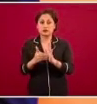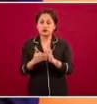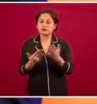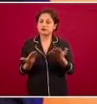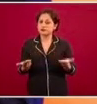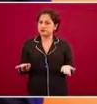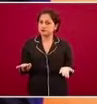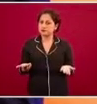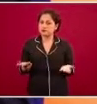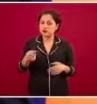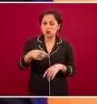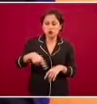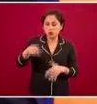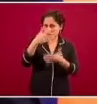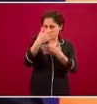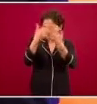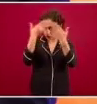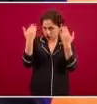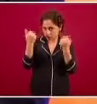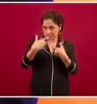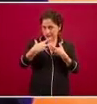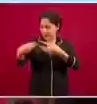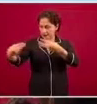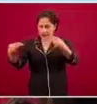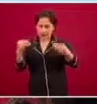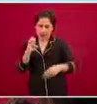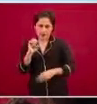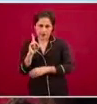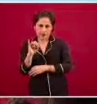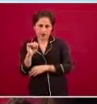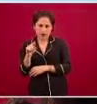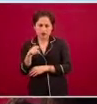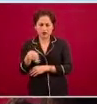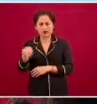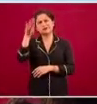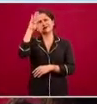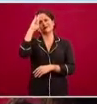that they are monitoring. So listen to what I'm saying.